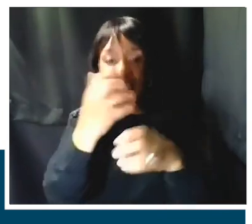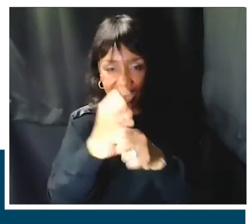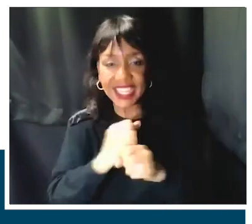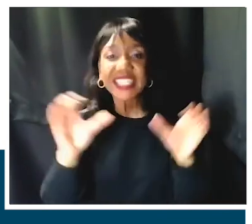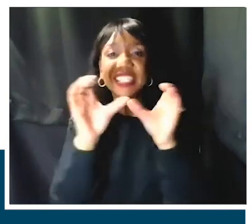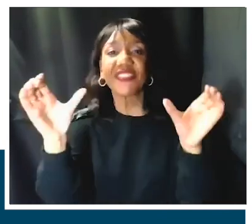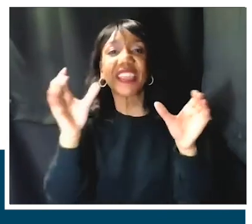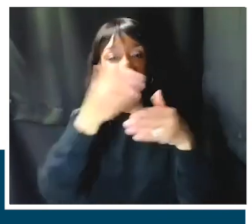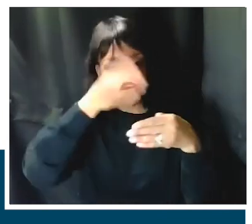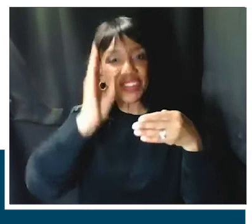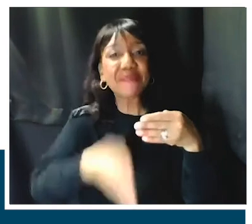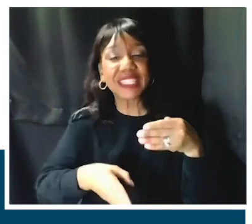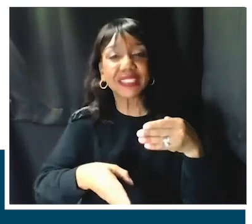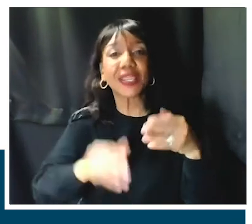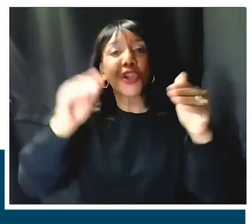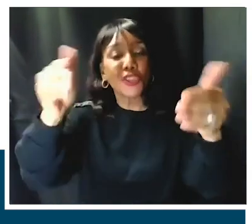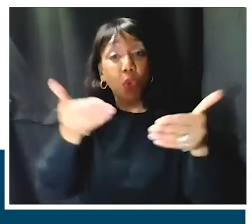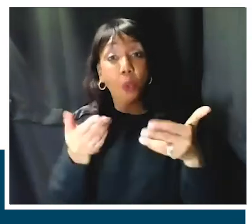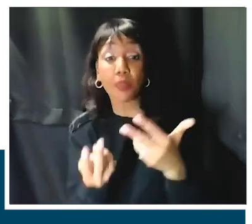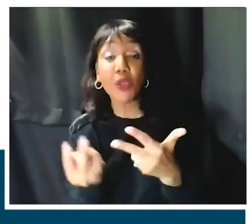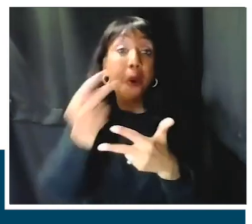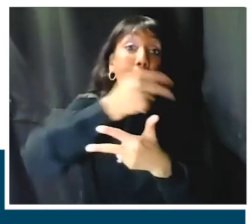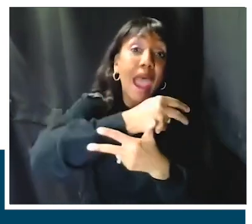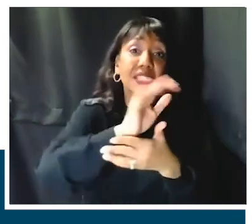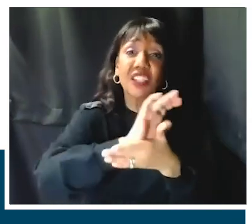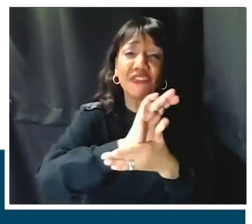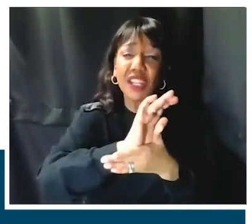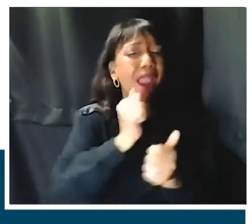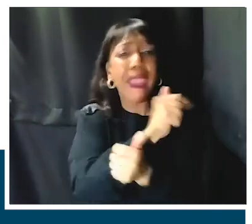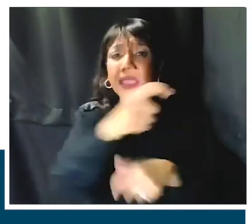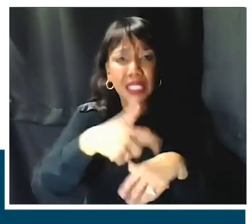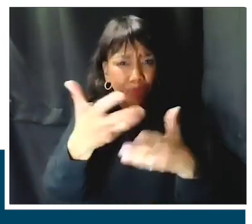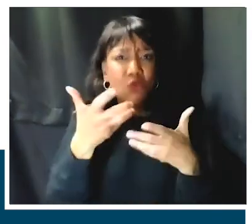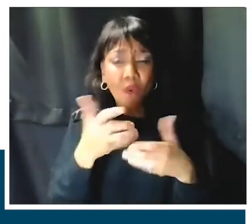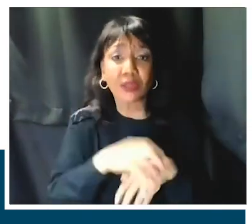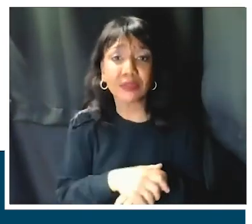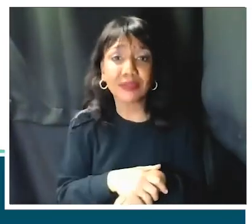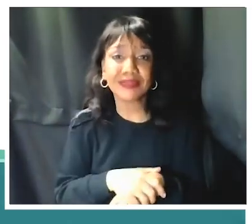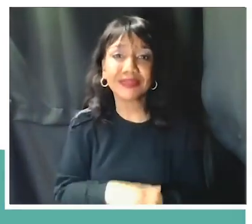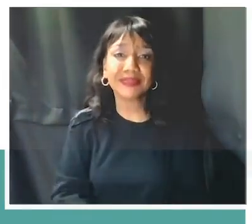You're welcome to revisit this video at any time.